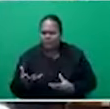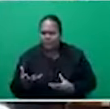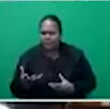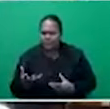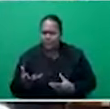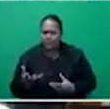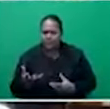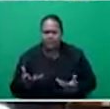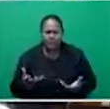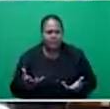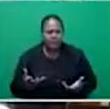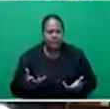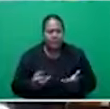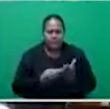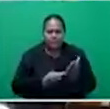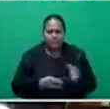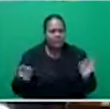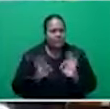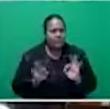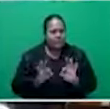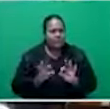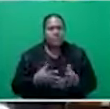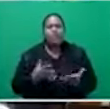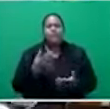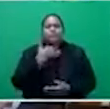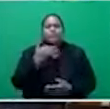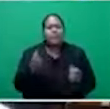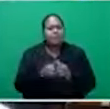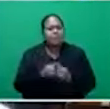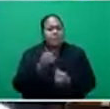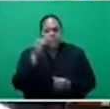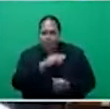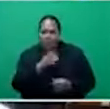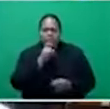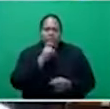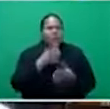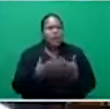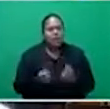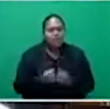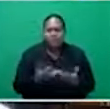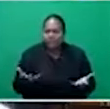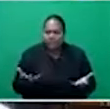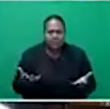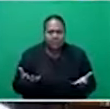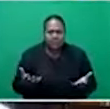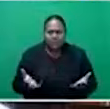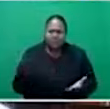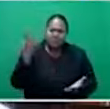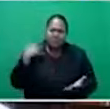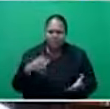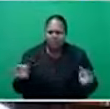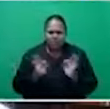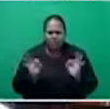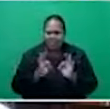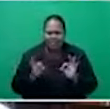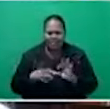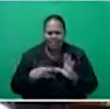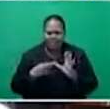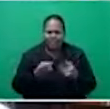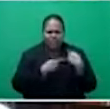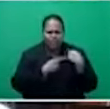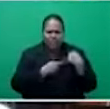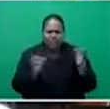board, how many lunches you had, how many dinners you had. Now you have a proper law in place that has that high level of scrutiny.